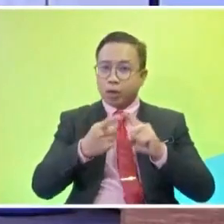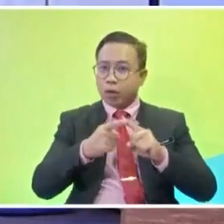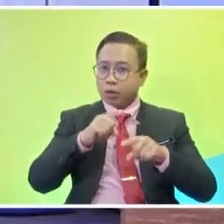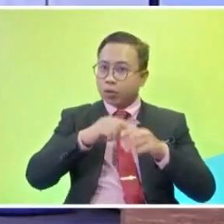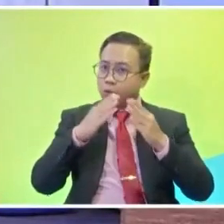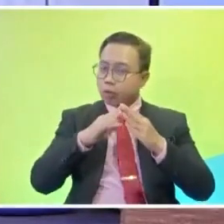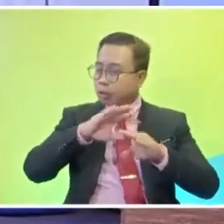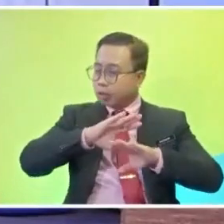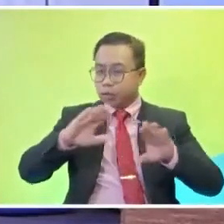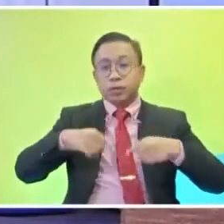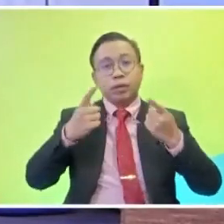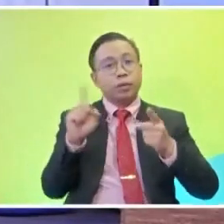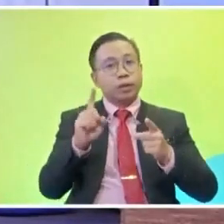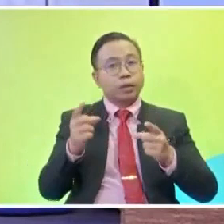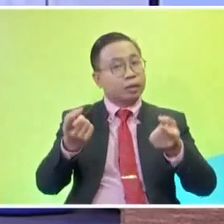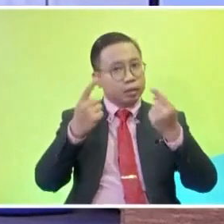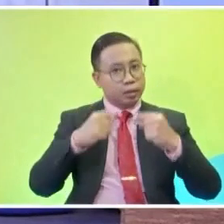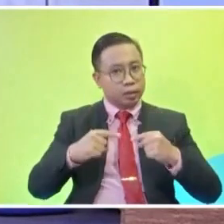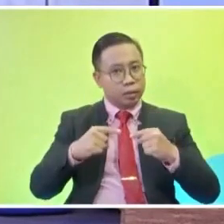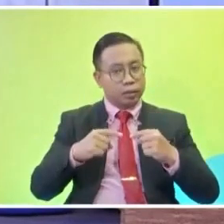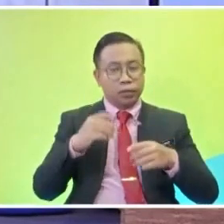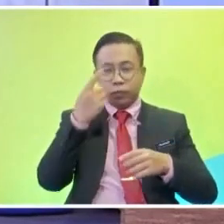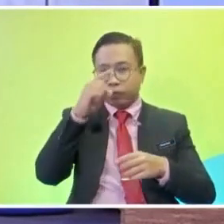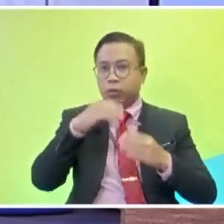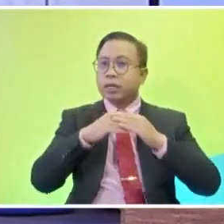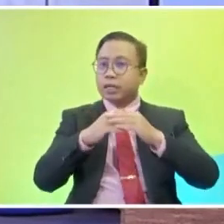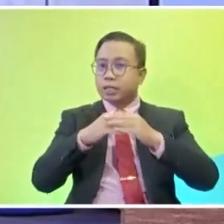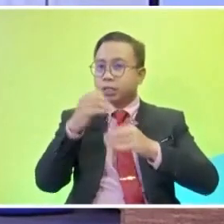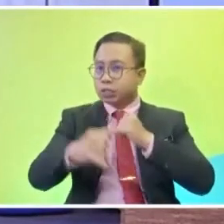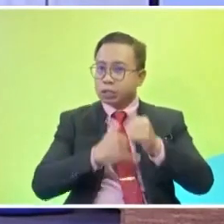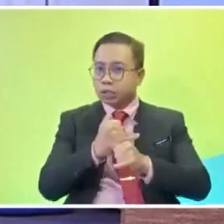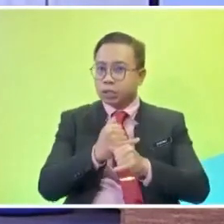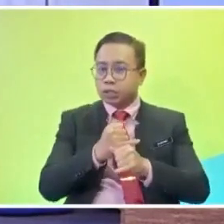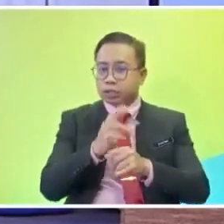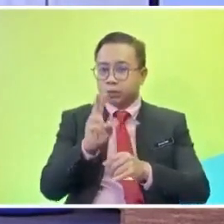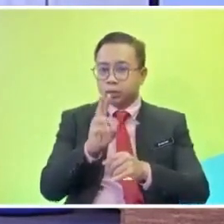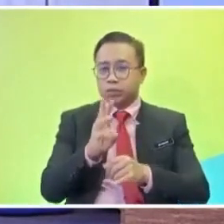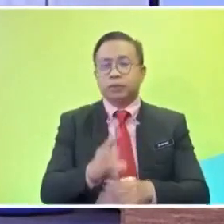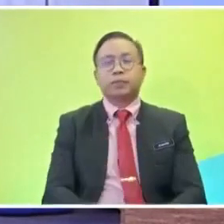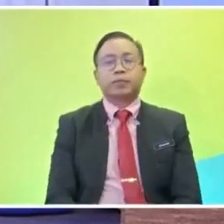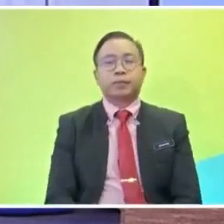home, don't go anywhere. We'll return right back with Miss Sylvia for Bahasa Inggeris Tahap 2. See you later.